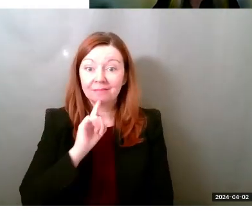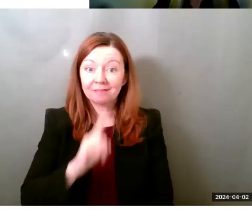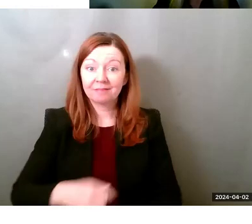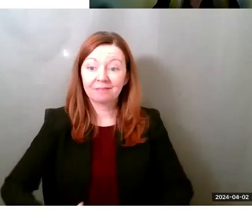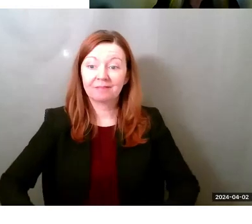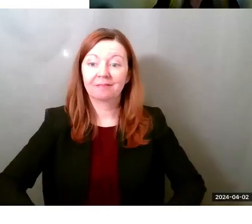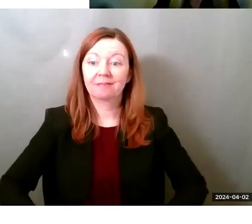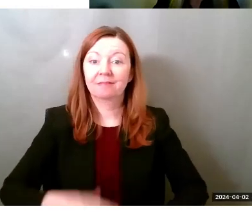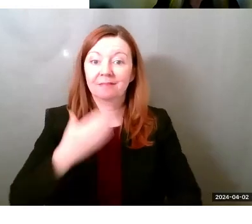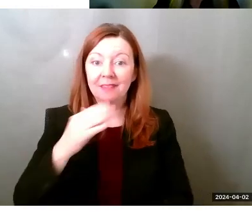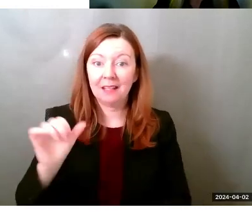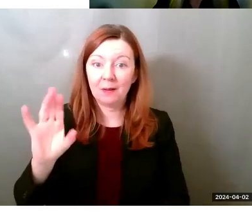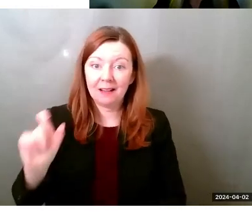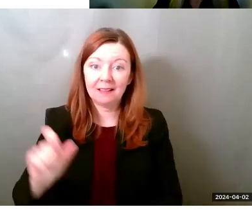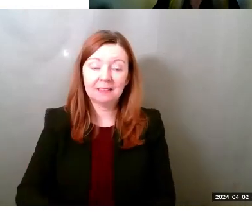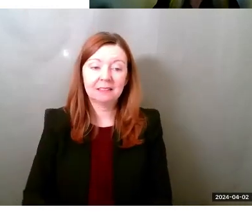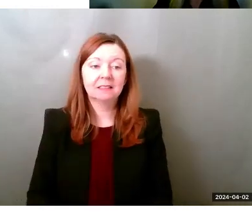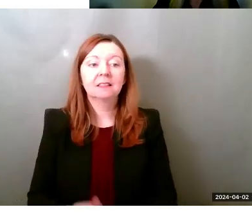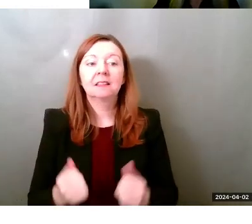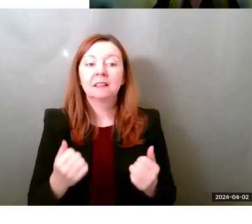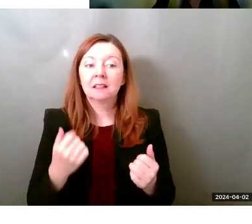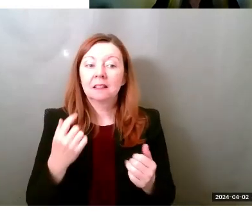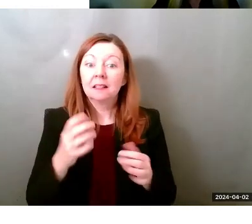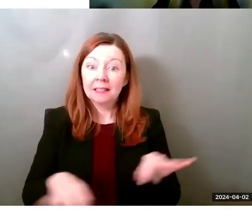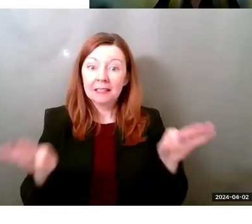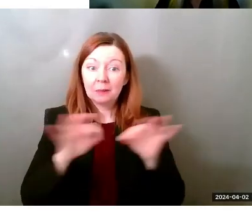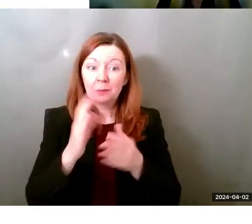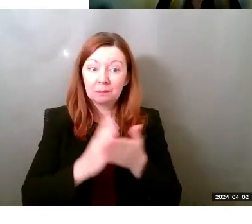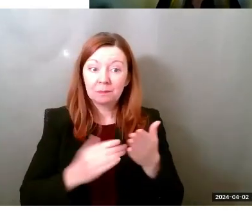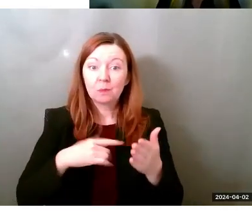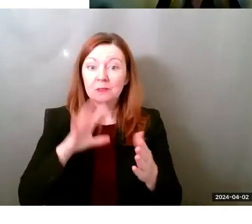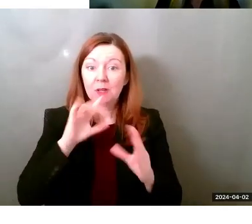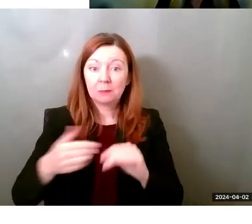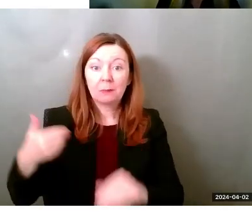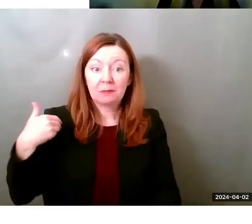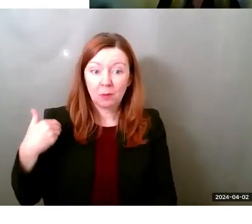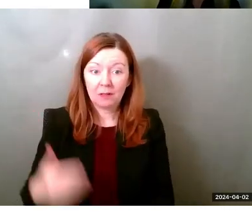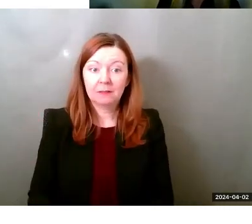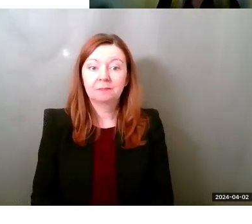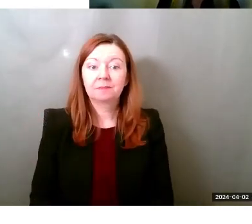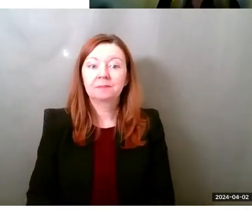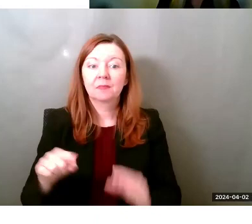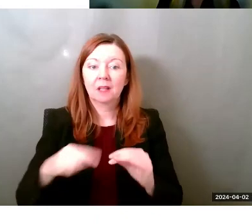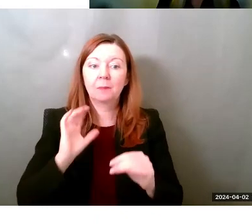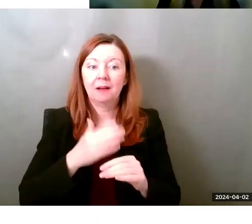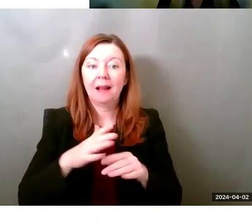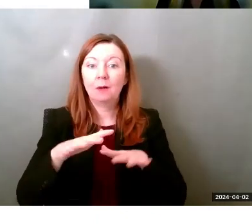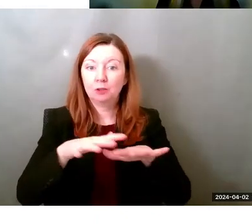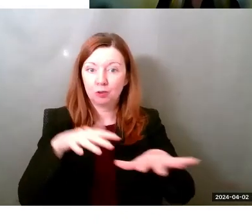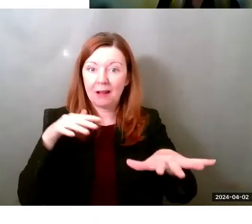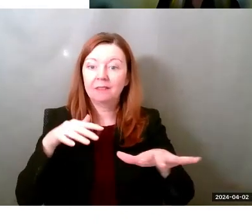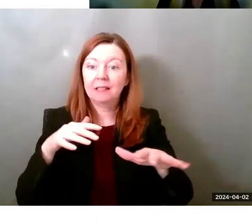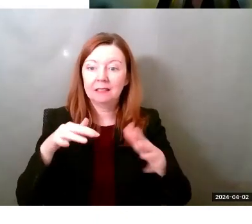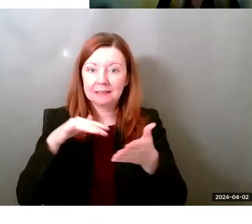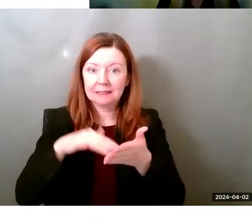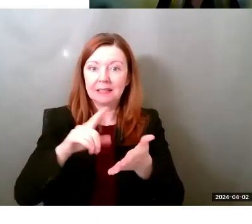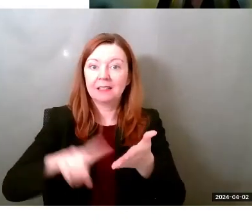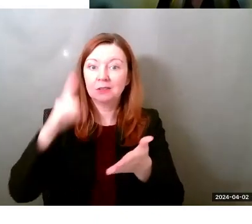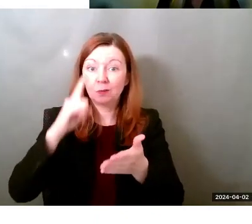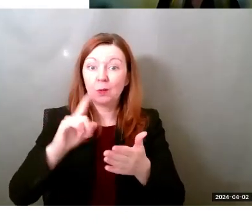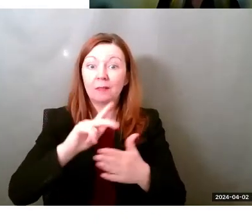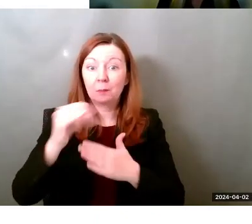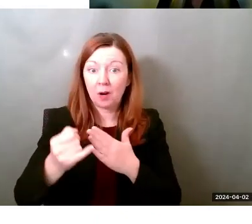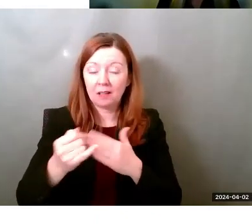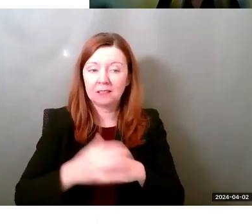So thanks, Alex. So one of the important factors we talked about previously regarding our traffic studies for the project was